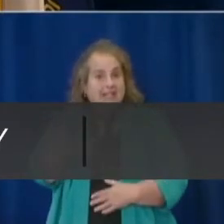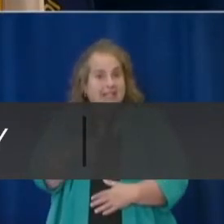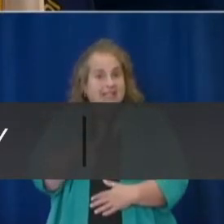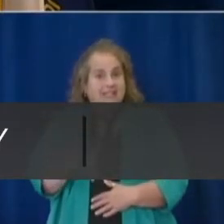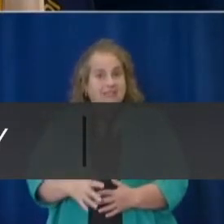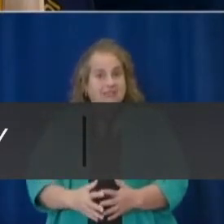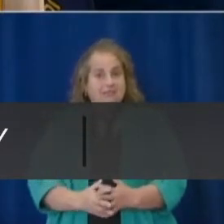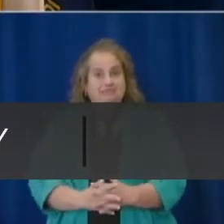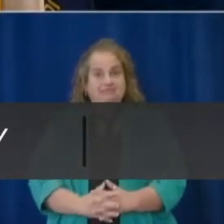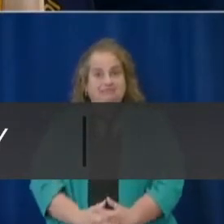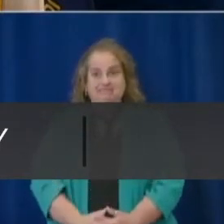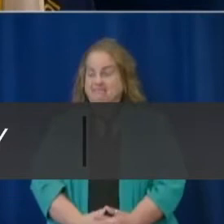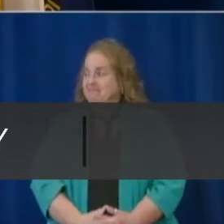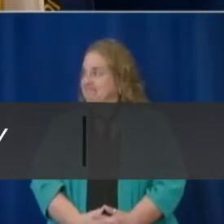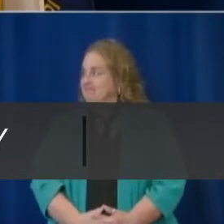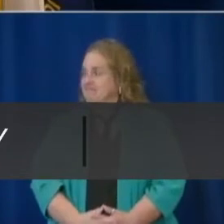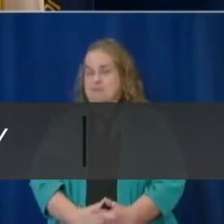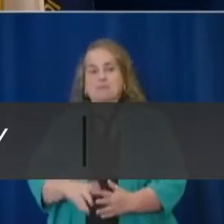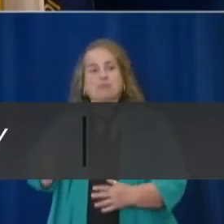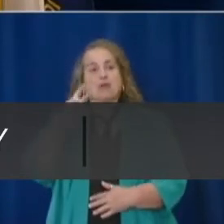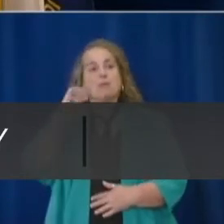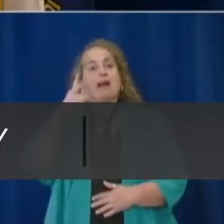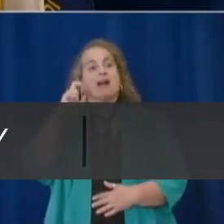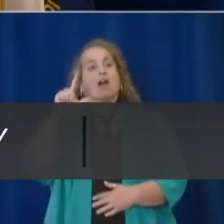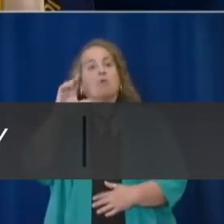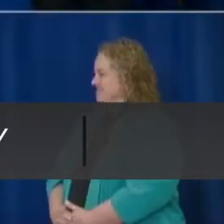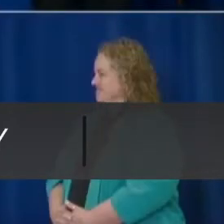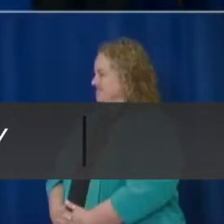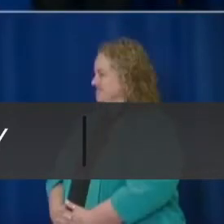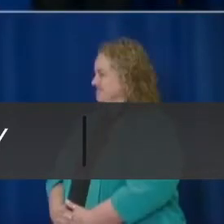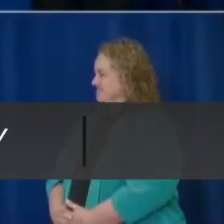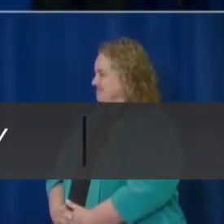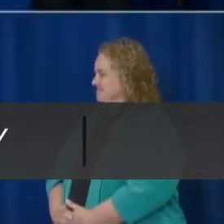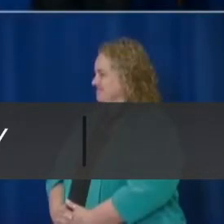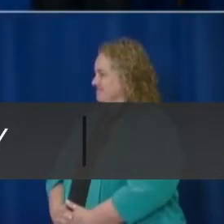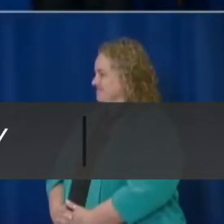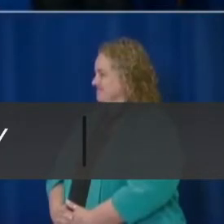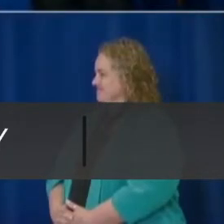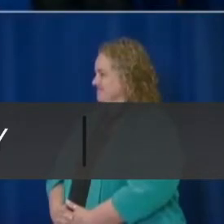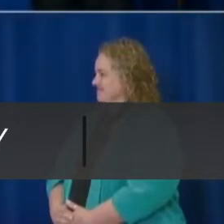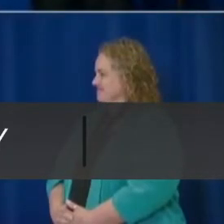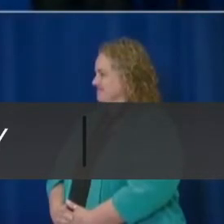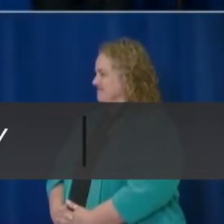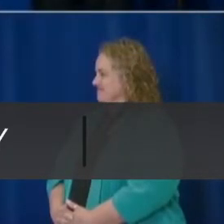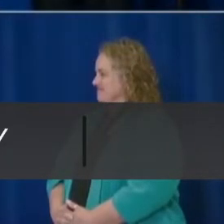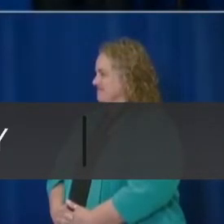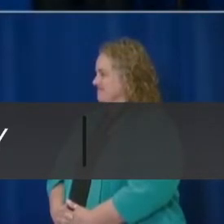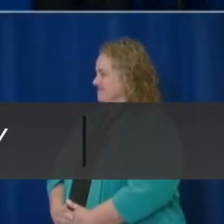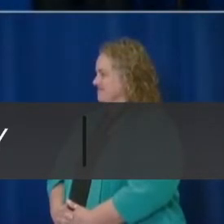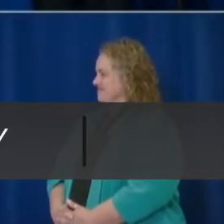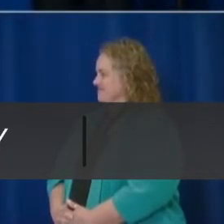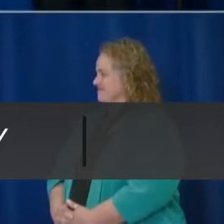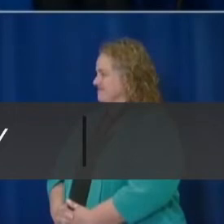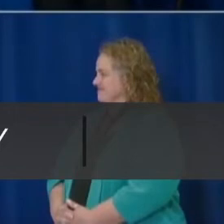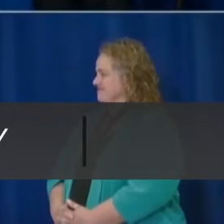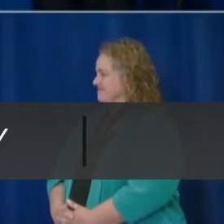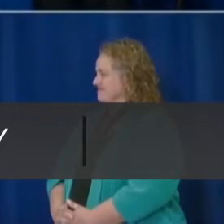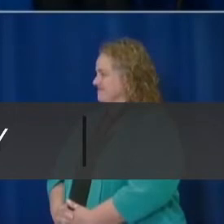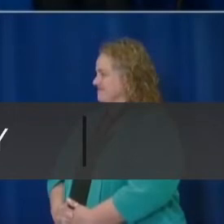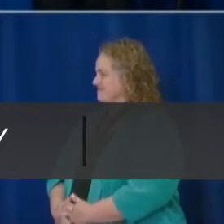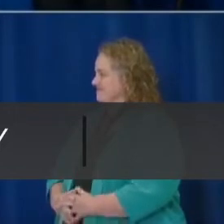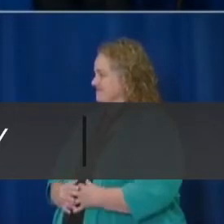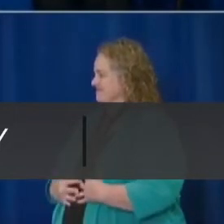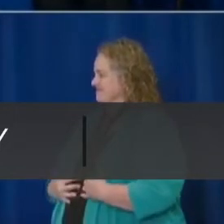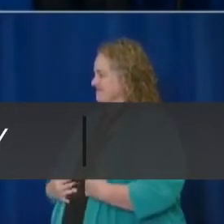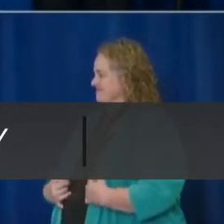science ahead of politics. Nearly all pandemic restrictions were lifted in Kentucky on Friday. Beshear expressed frustration that mask mandates meant